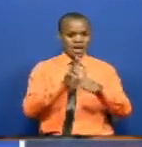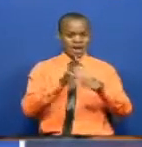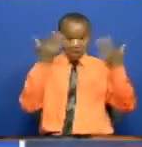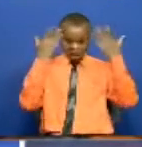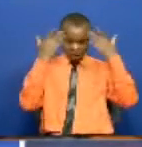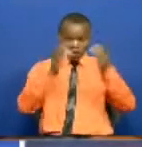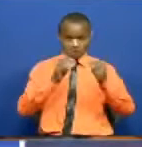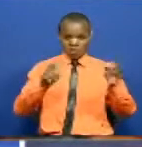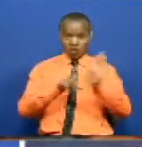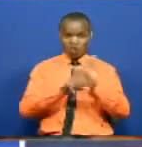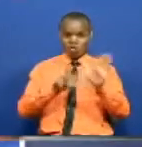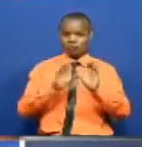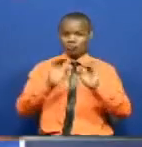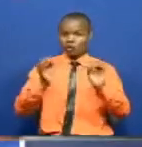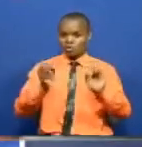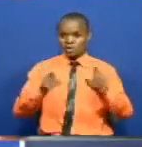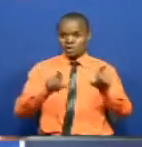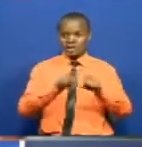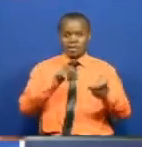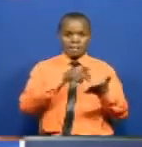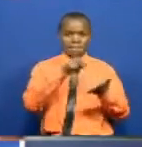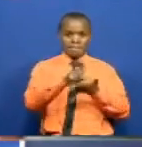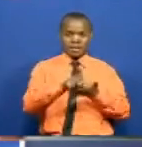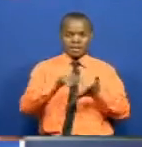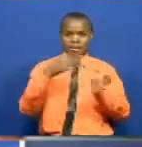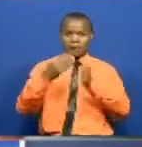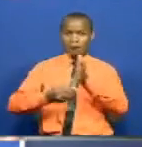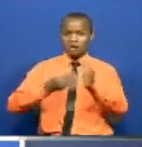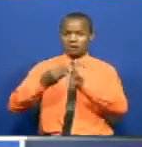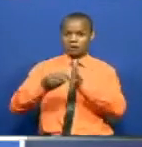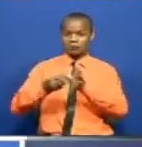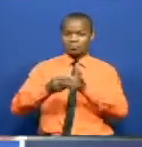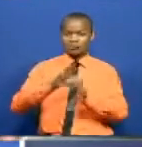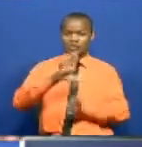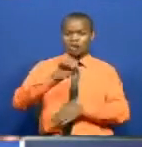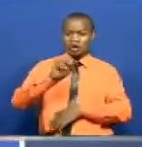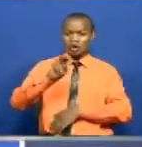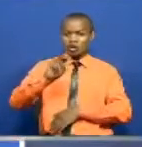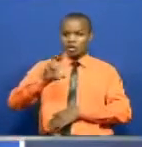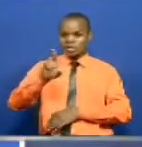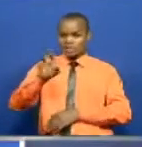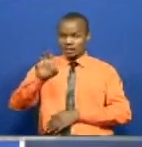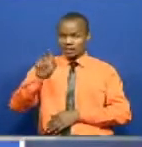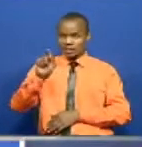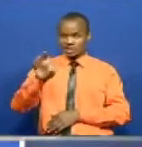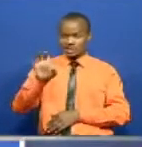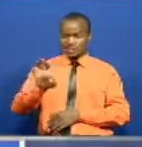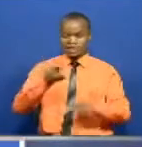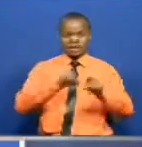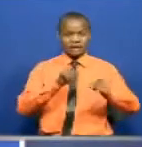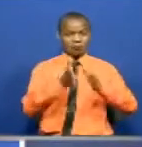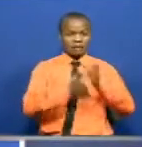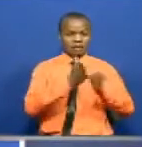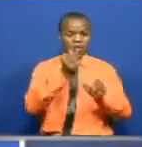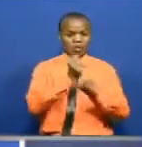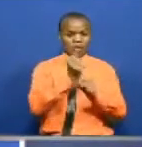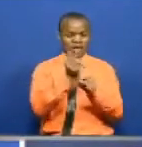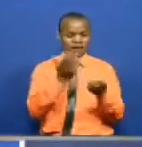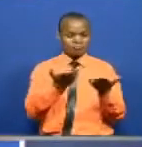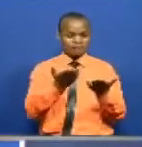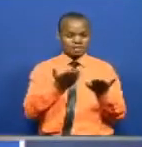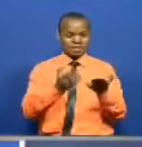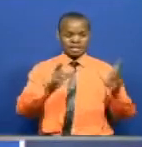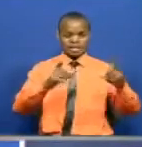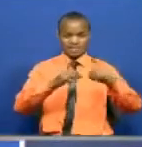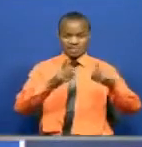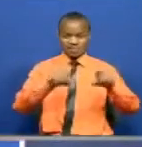unlawful engagement in the procurement of manufacturing of concrete barriers and unlawfully preparing works evaluation certificates